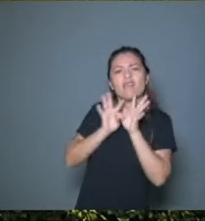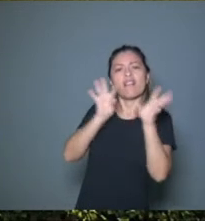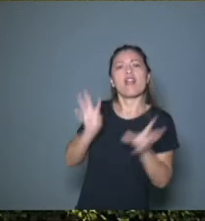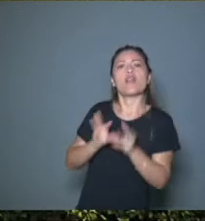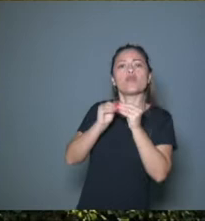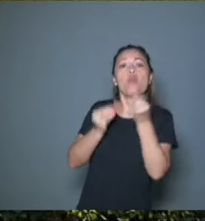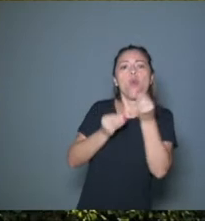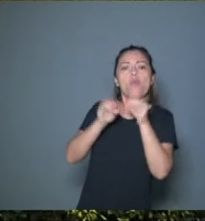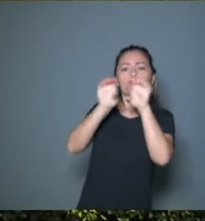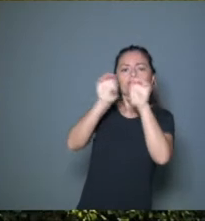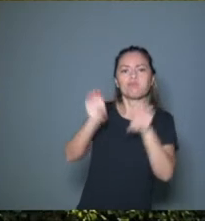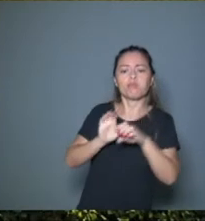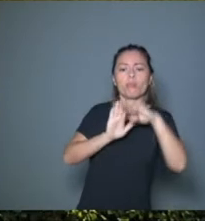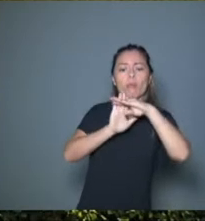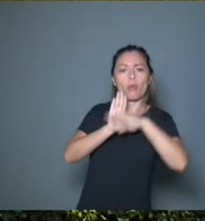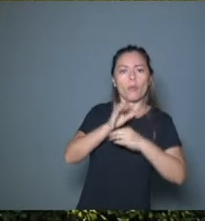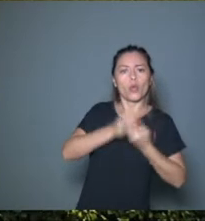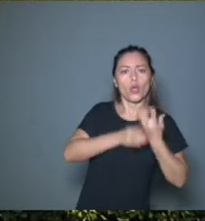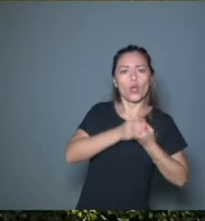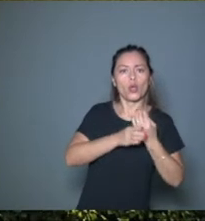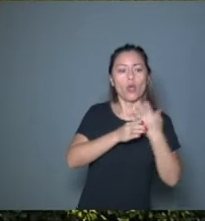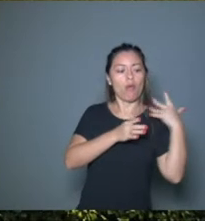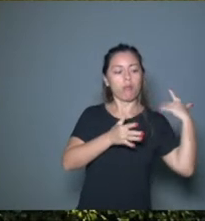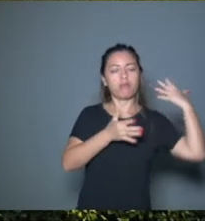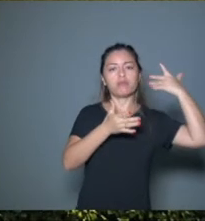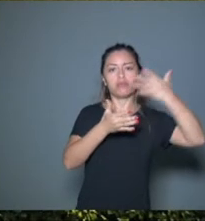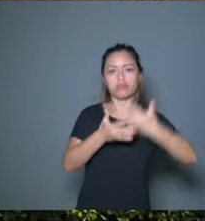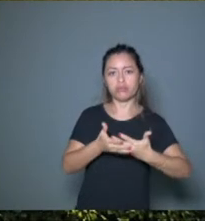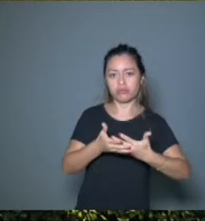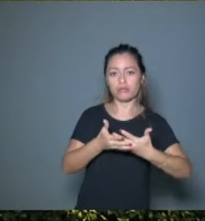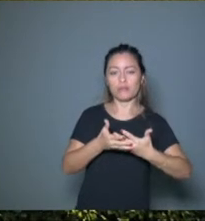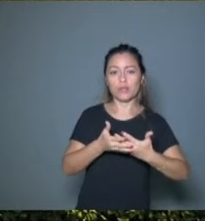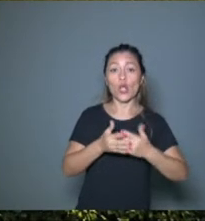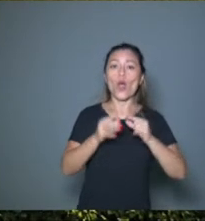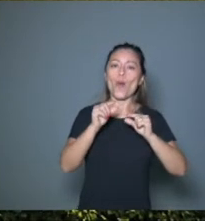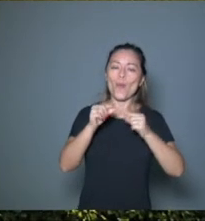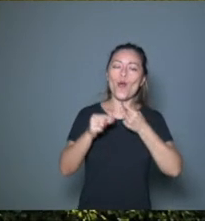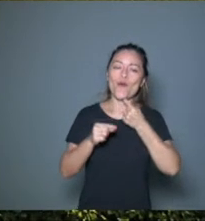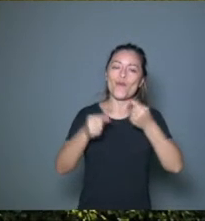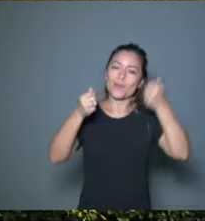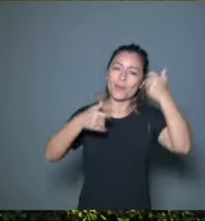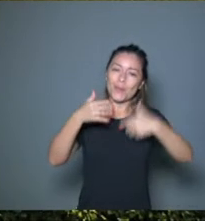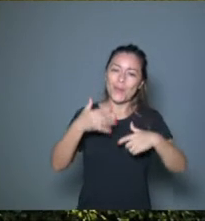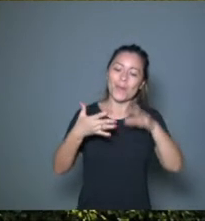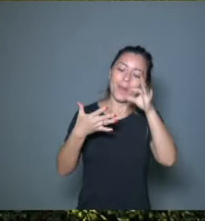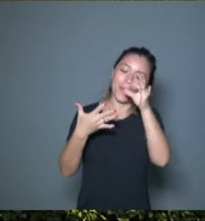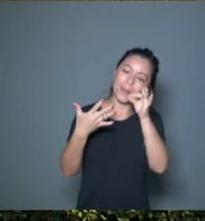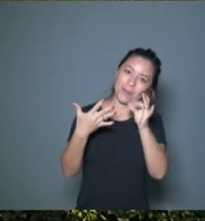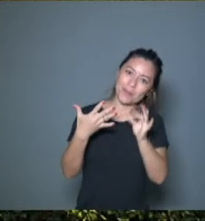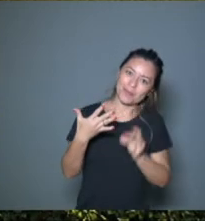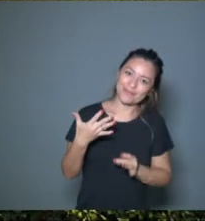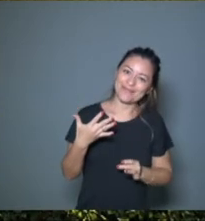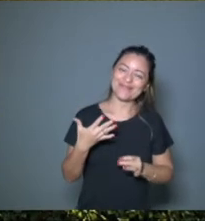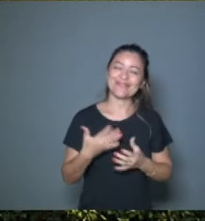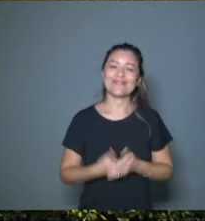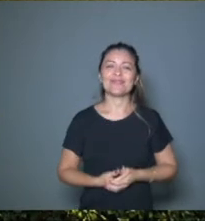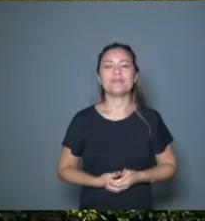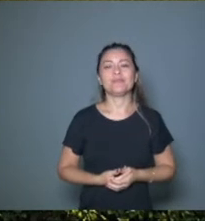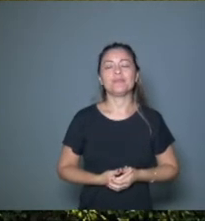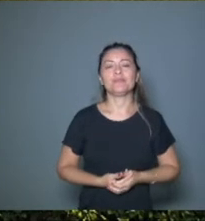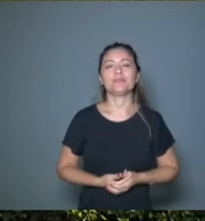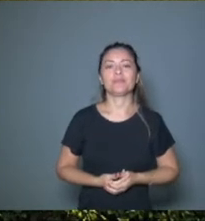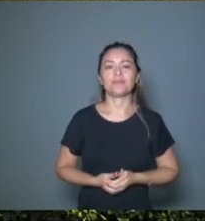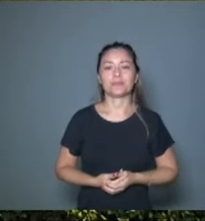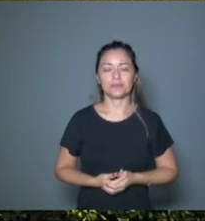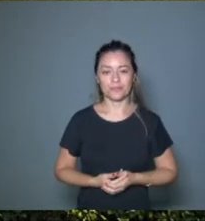culture. So in this slide, we see a summary of the programs and were introduced in the past few years, and I'll go into more details of